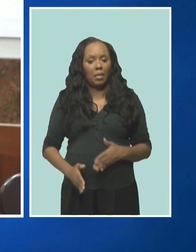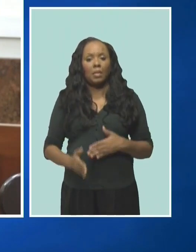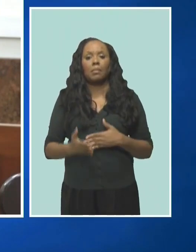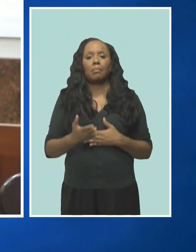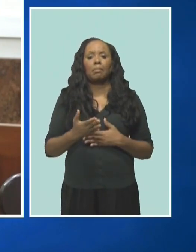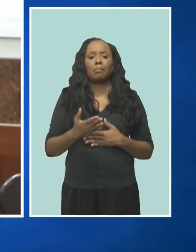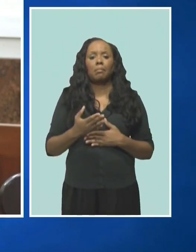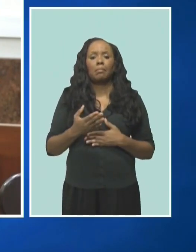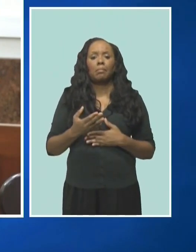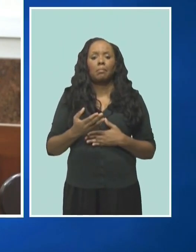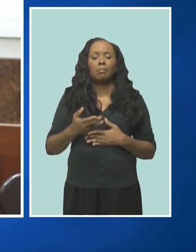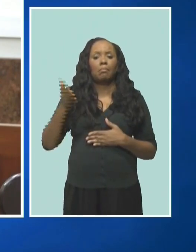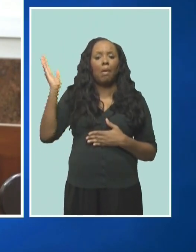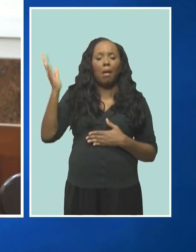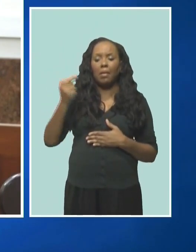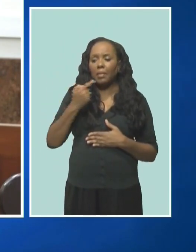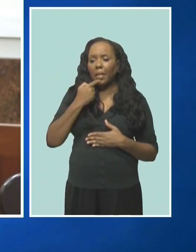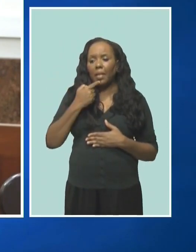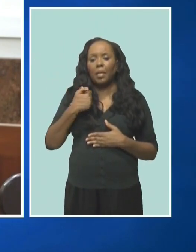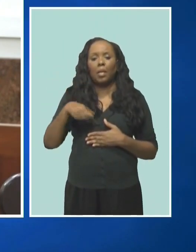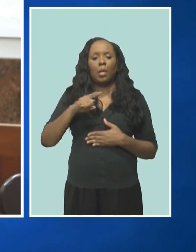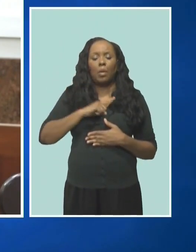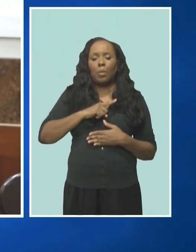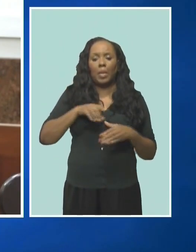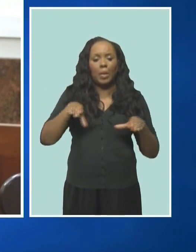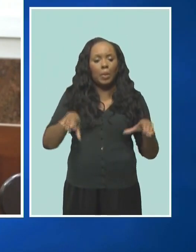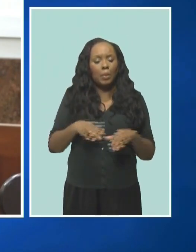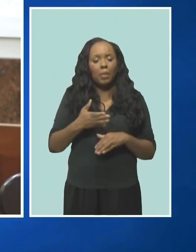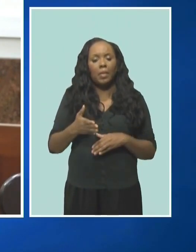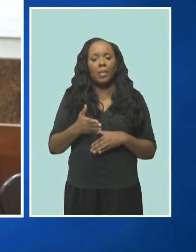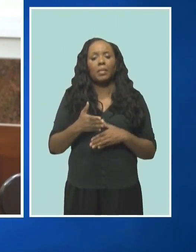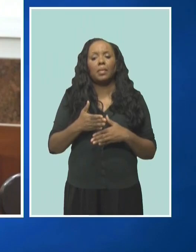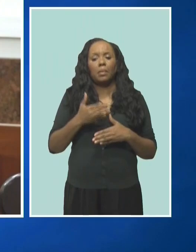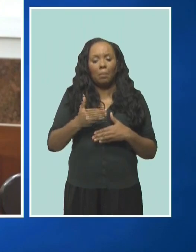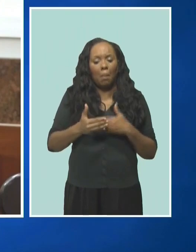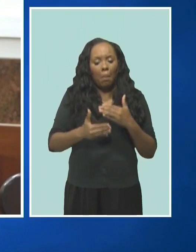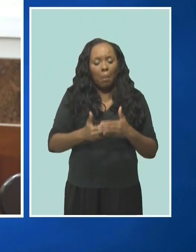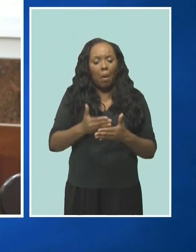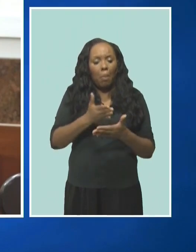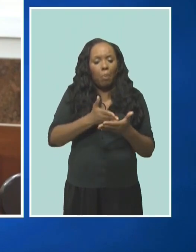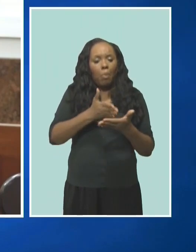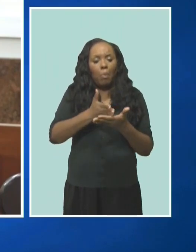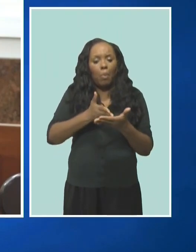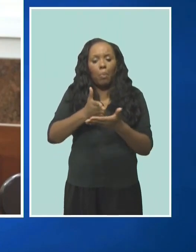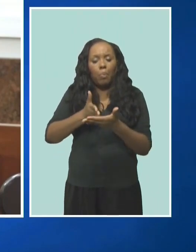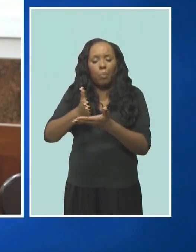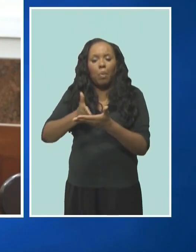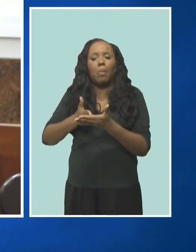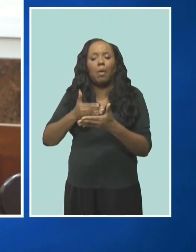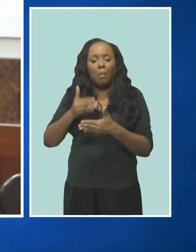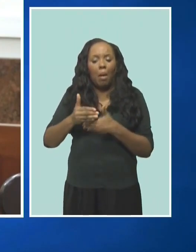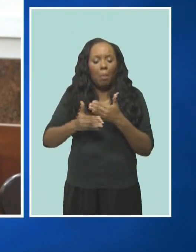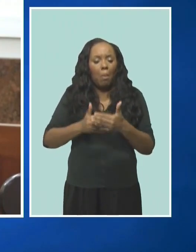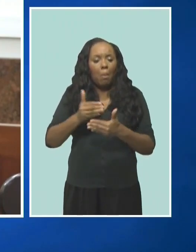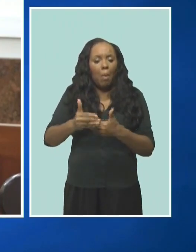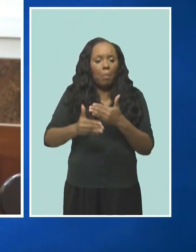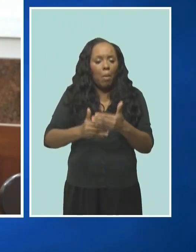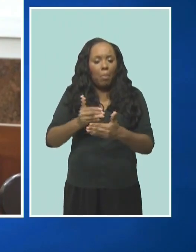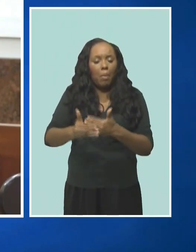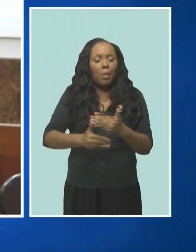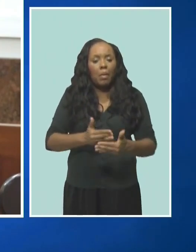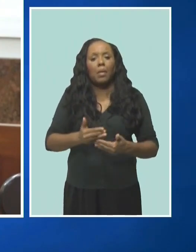things piece by piece, and the other things that are needed to be looked at, I am sure